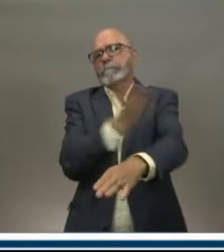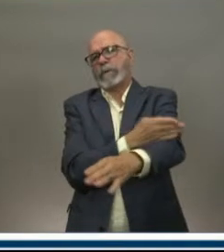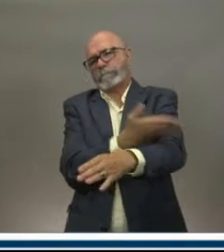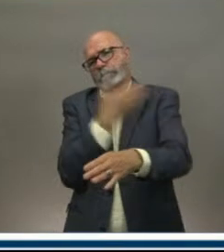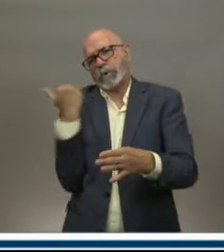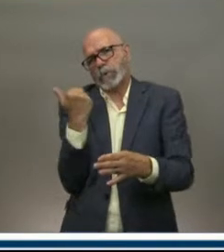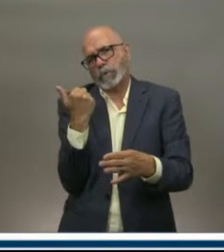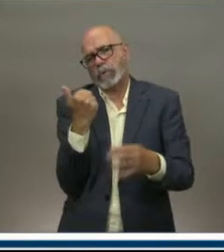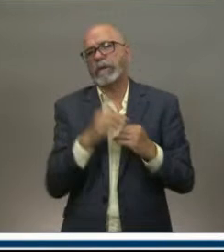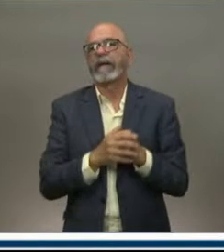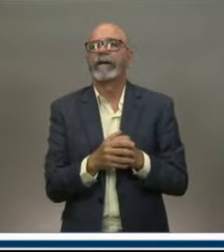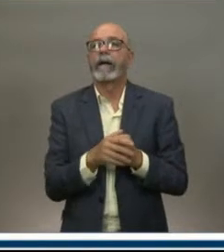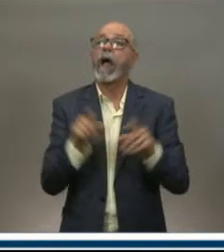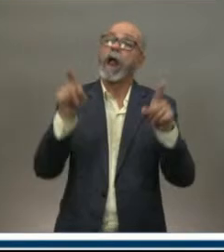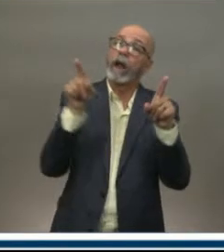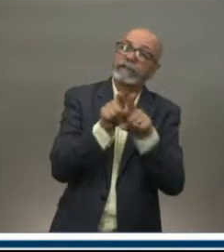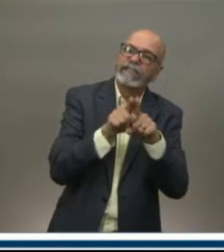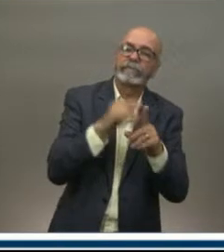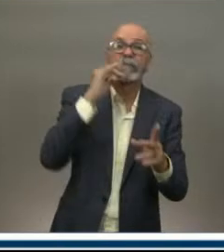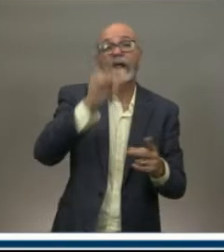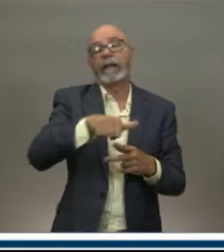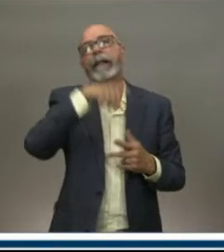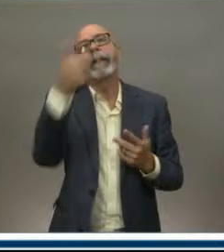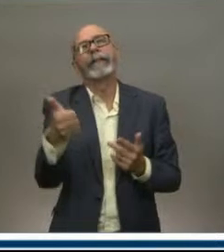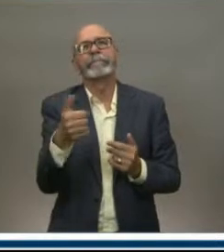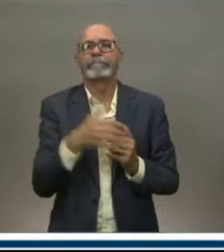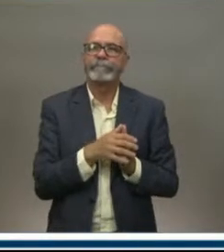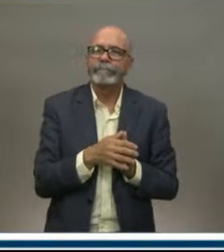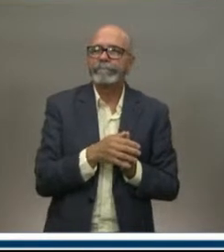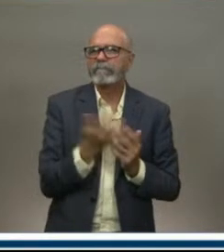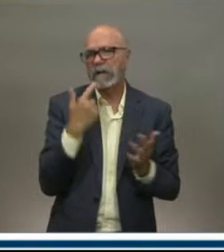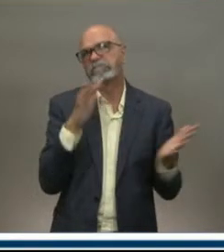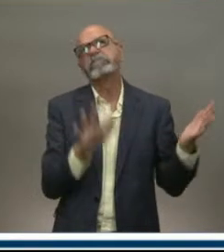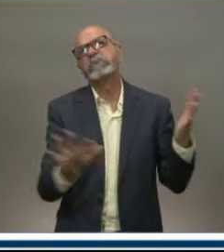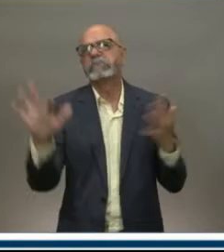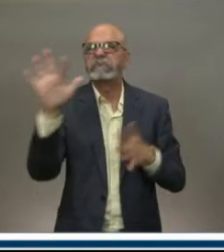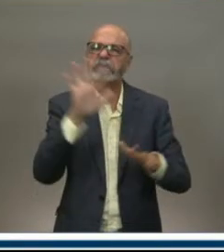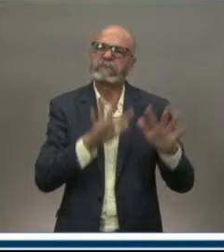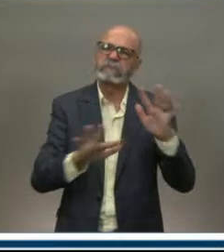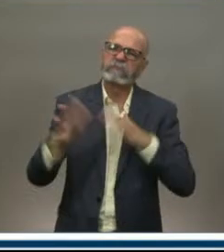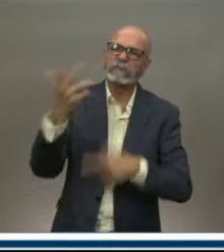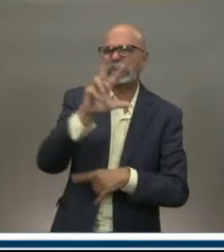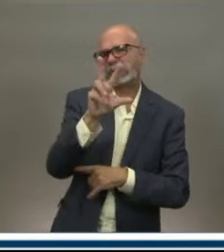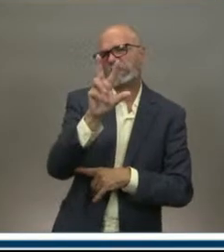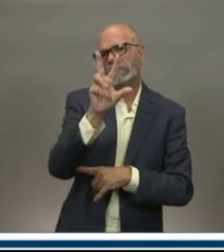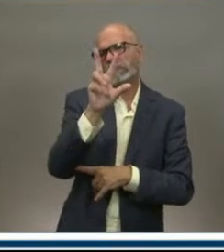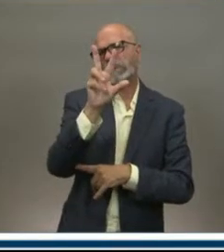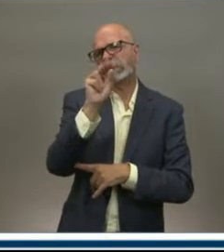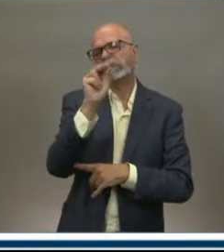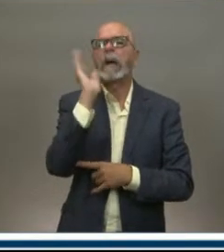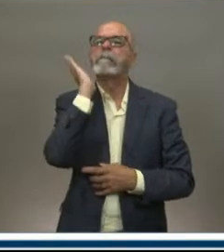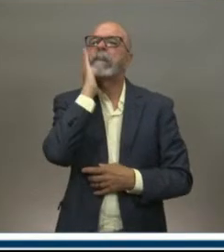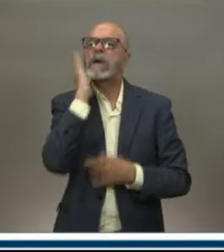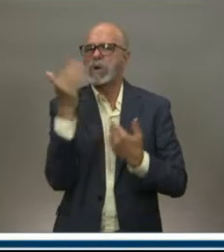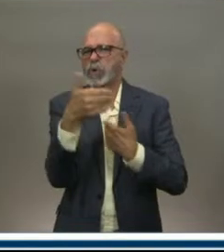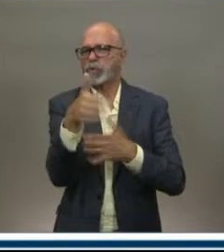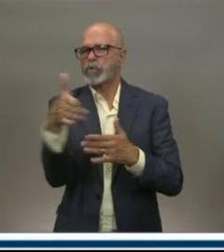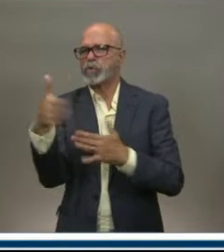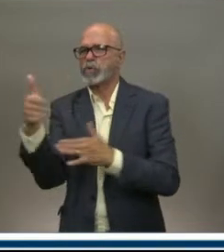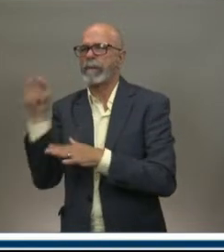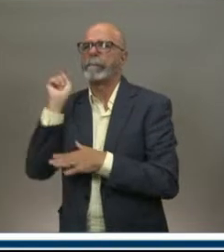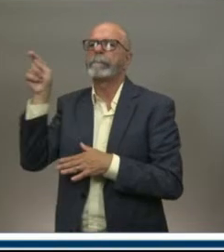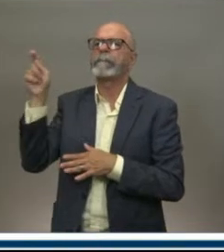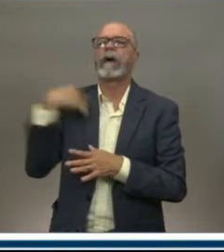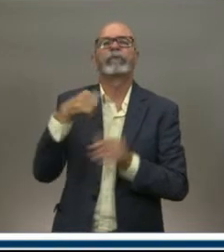committed. We know that we have just over 30 rooms across our continuing care sector